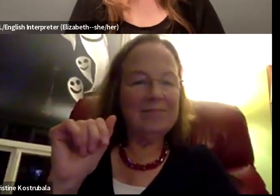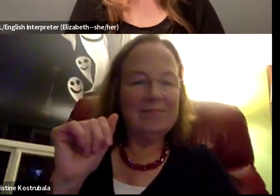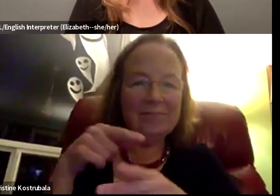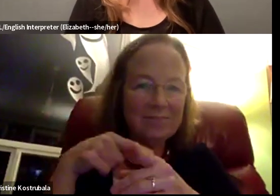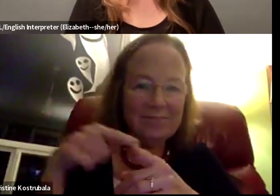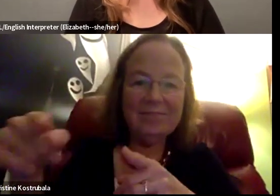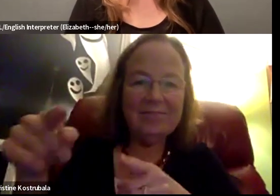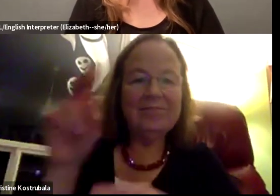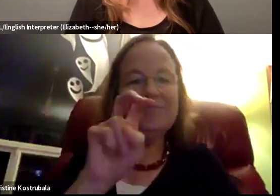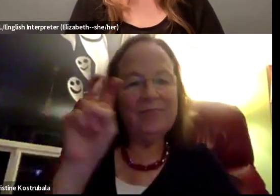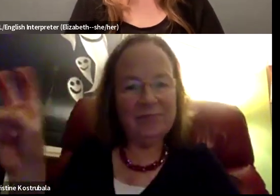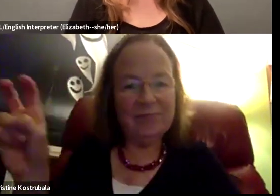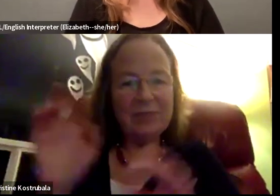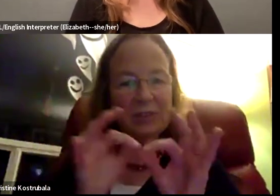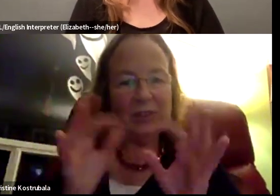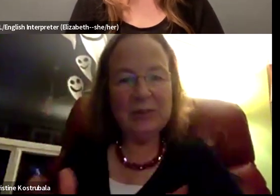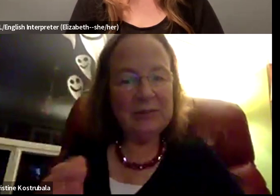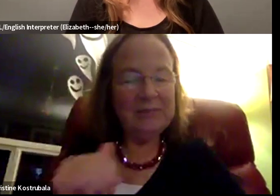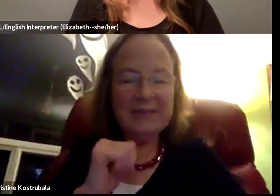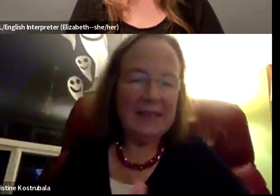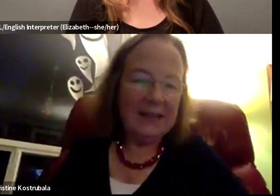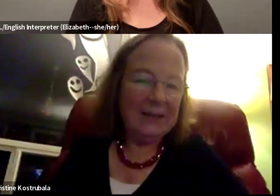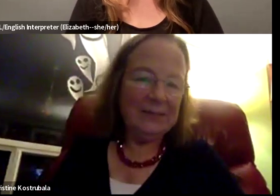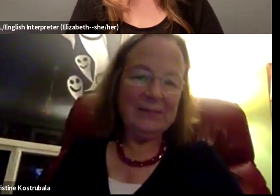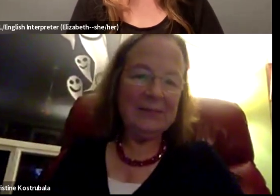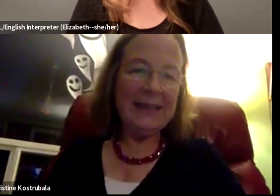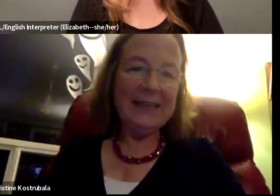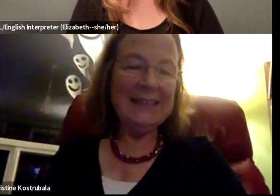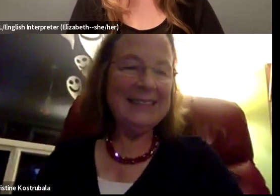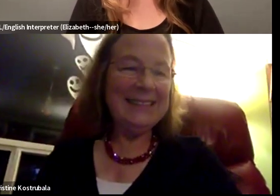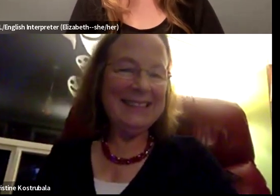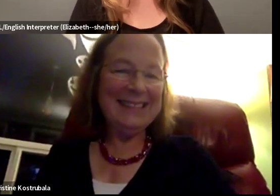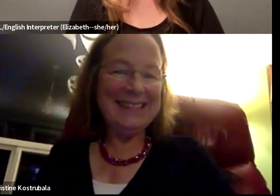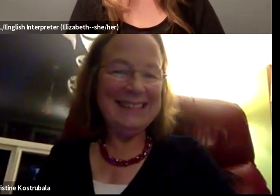educational interpreters, not for freelance interpreters.